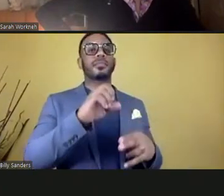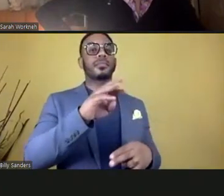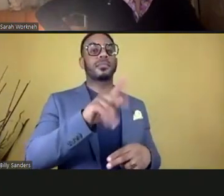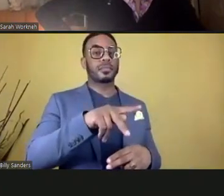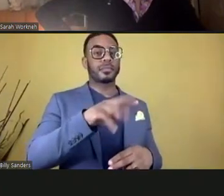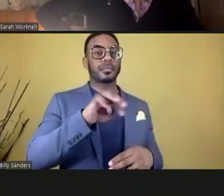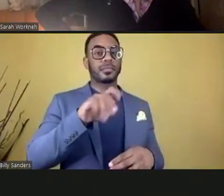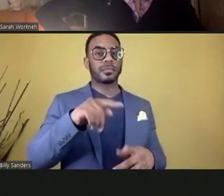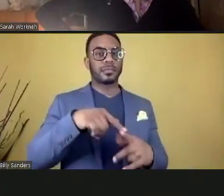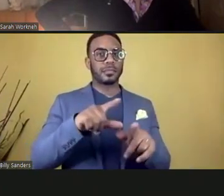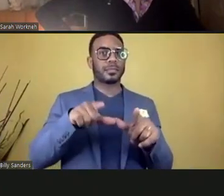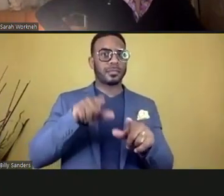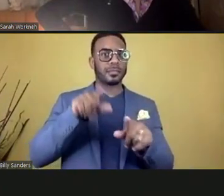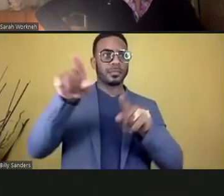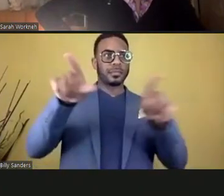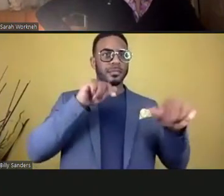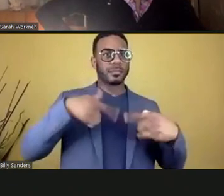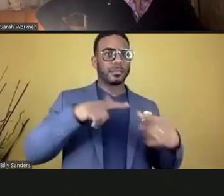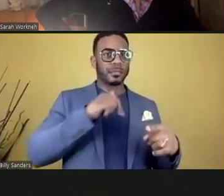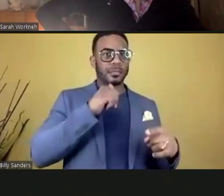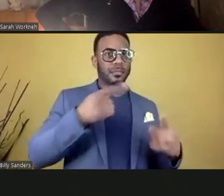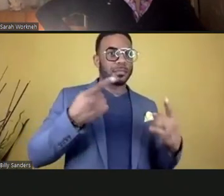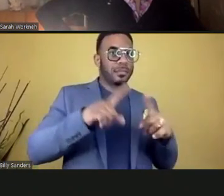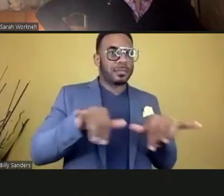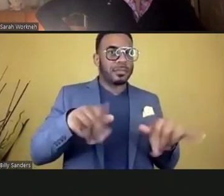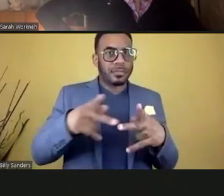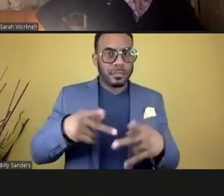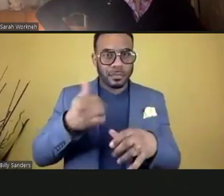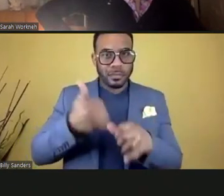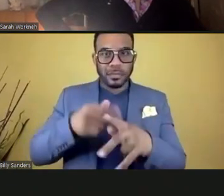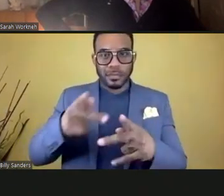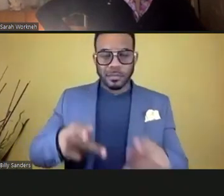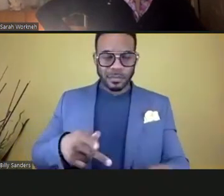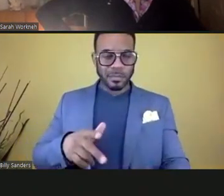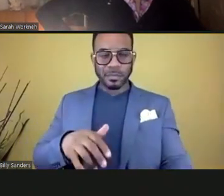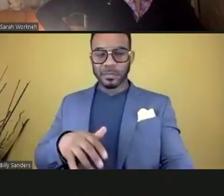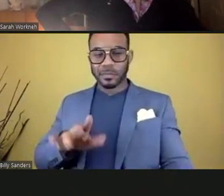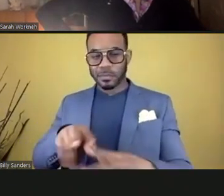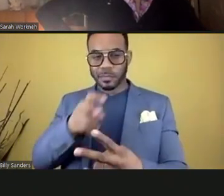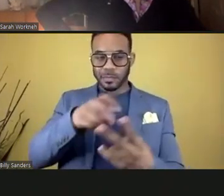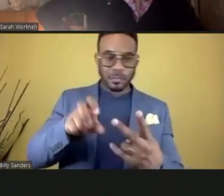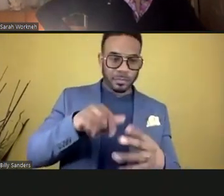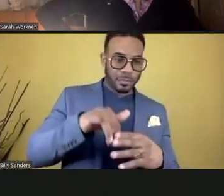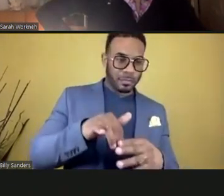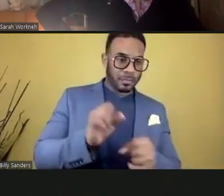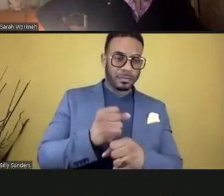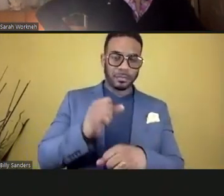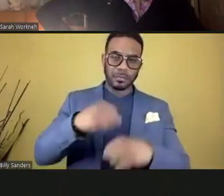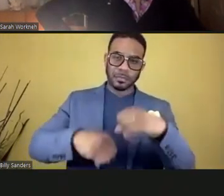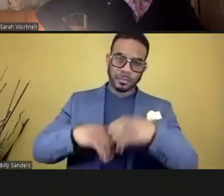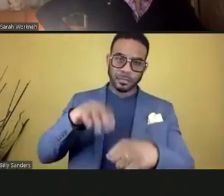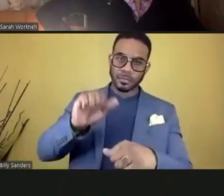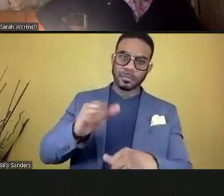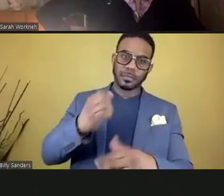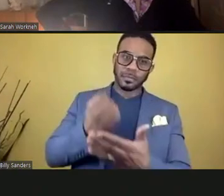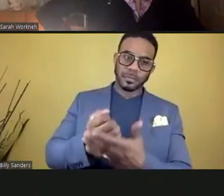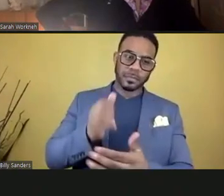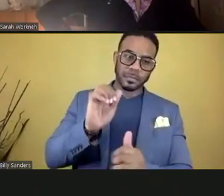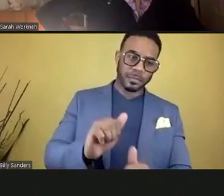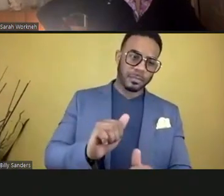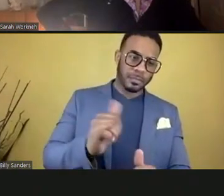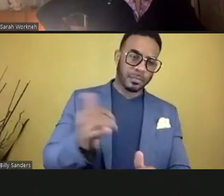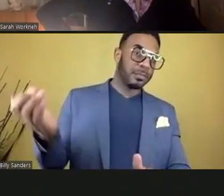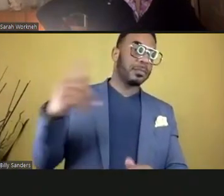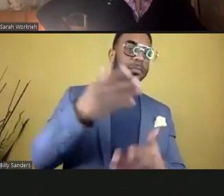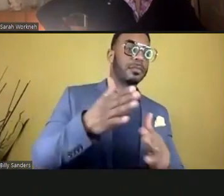in locations as long as they don't occur the same place every location. So how do you transition them and create this structure so that economies can go back